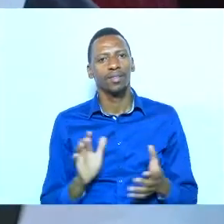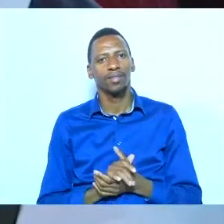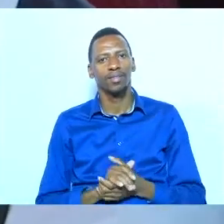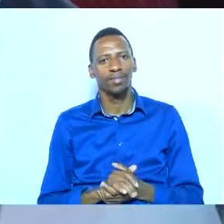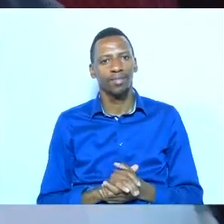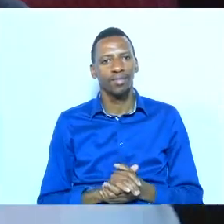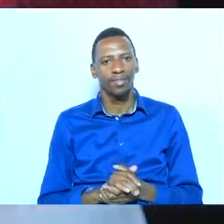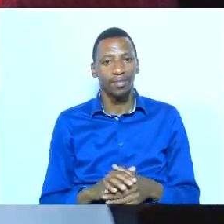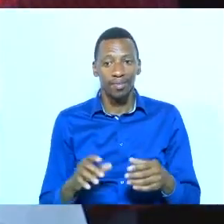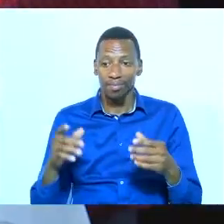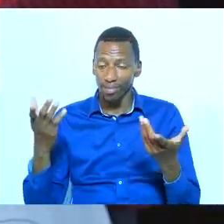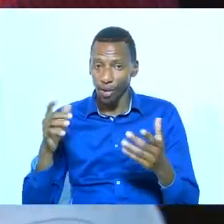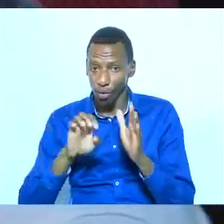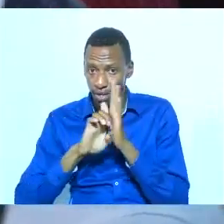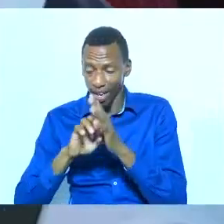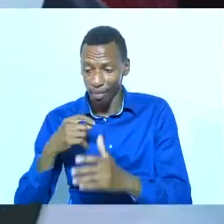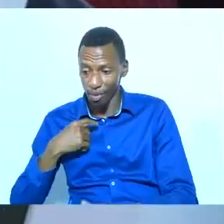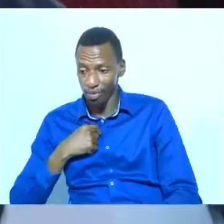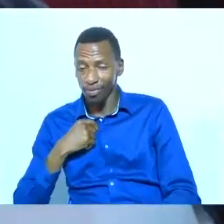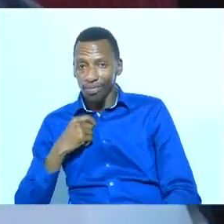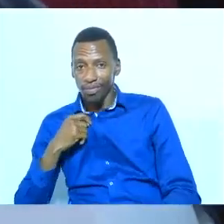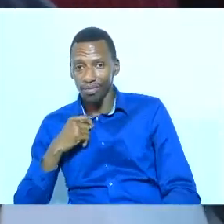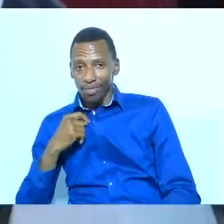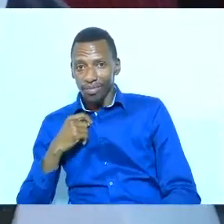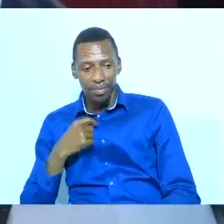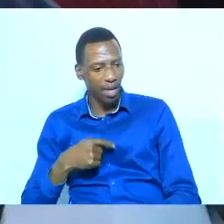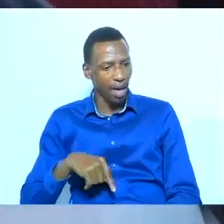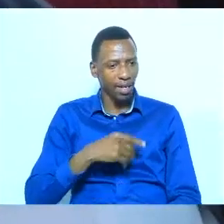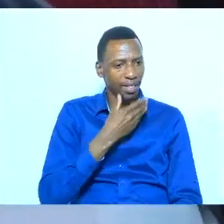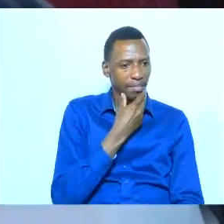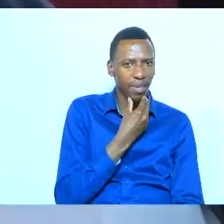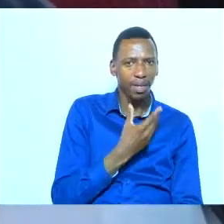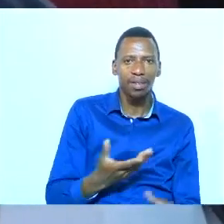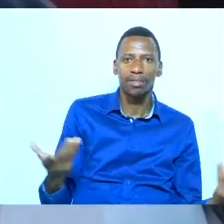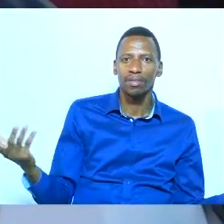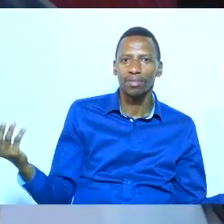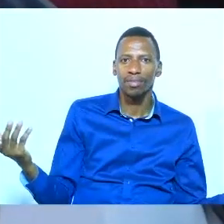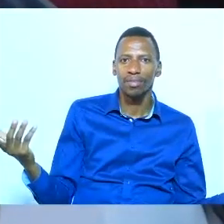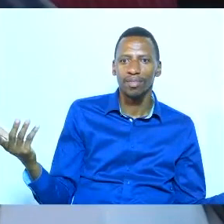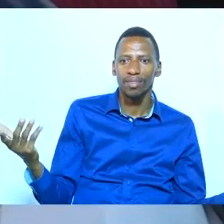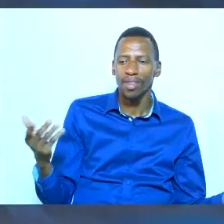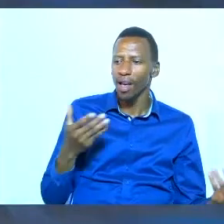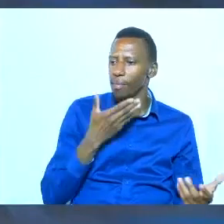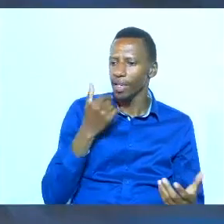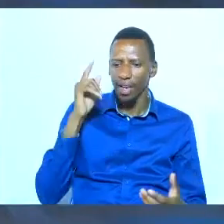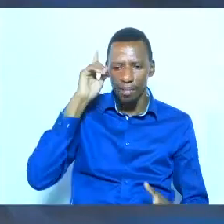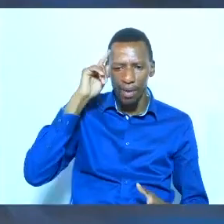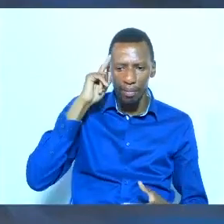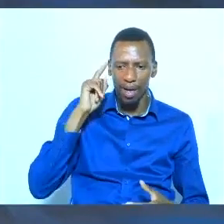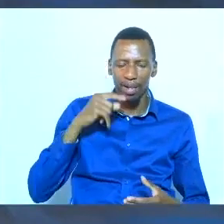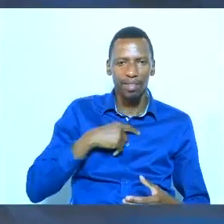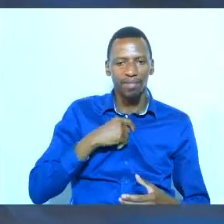When it comes to buy clothes, for us men, we prefer dark colors.